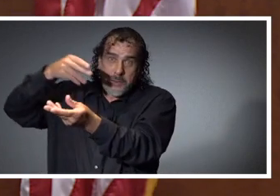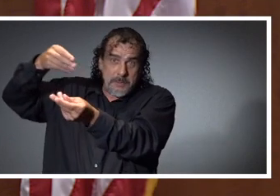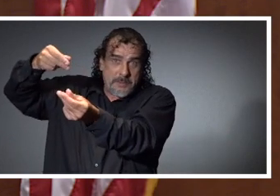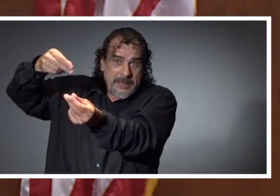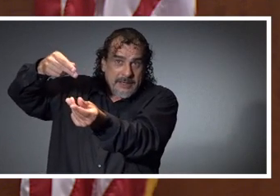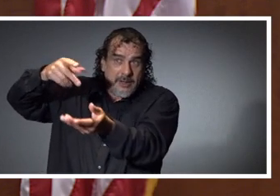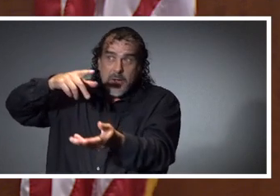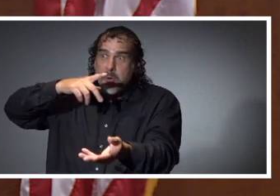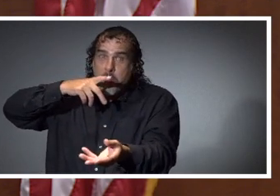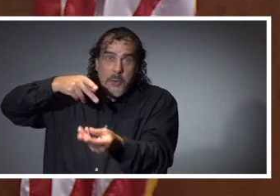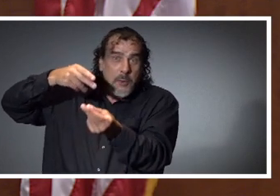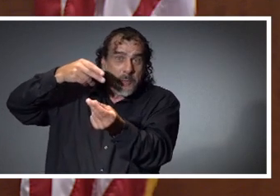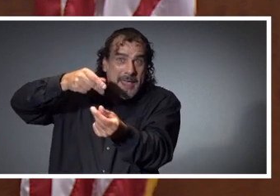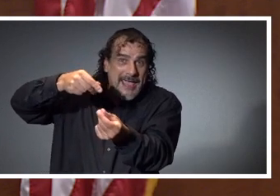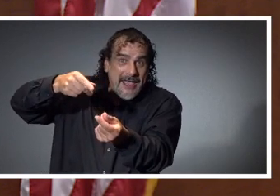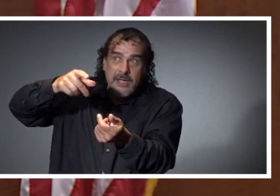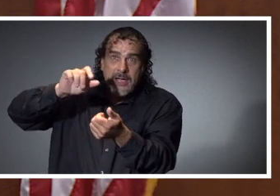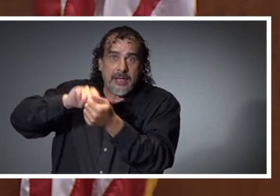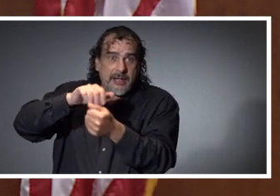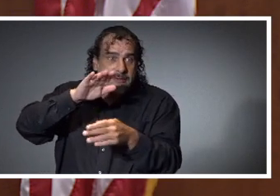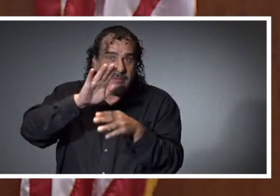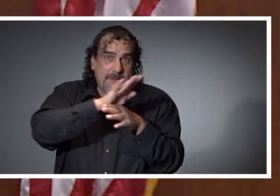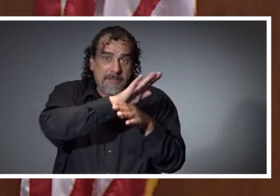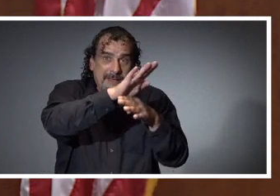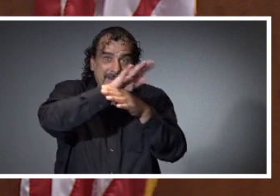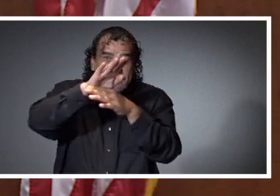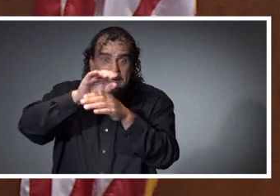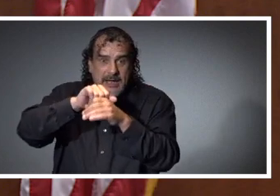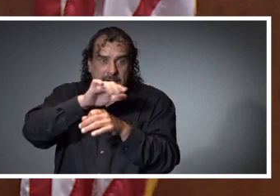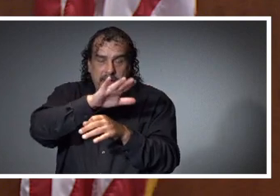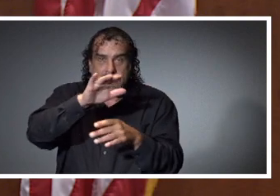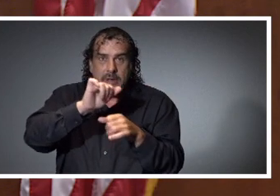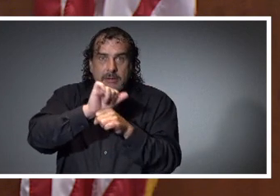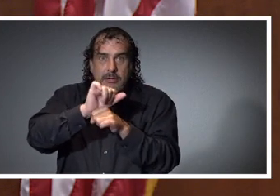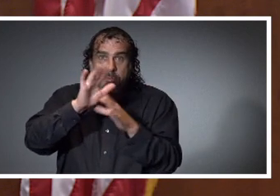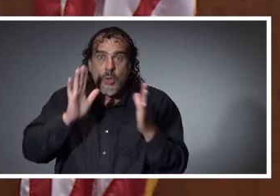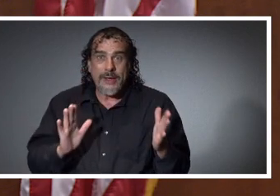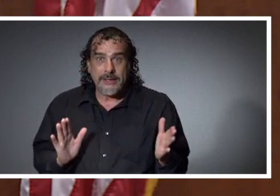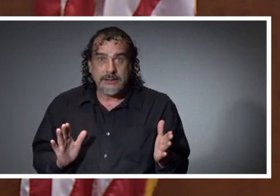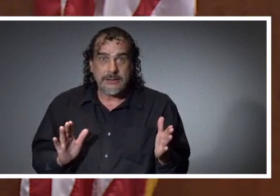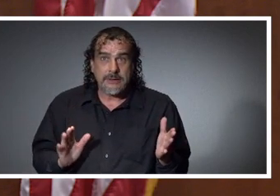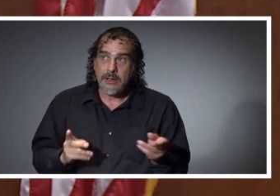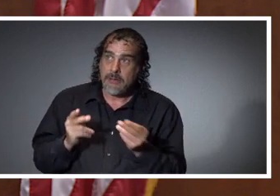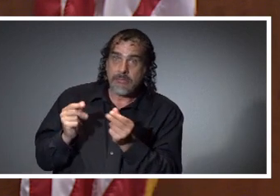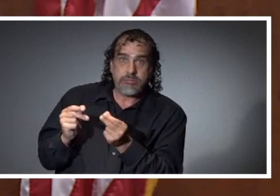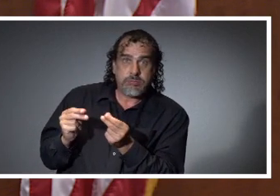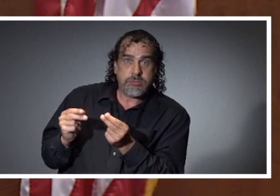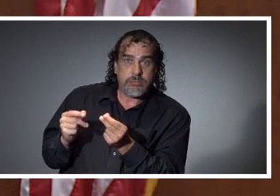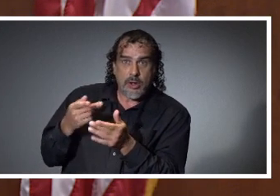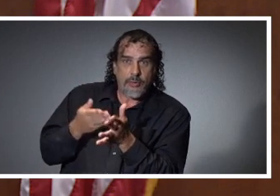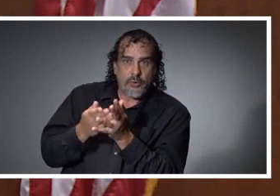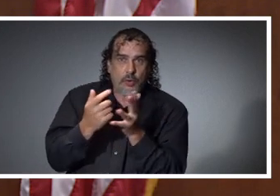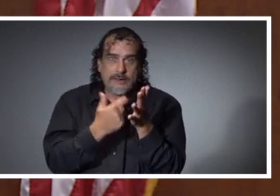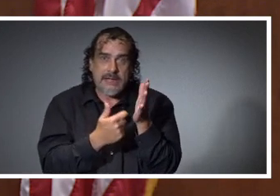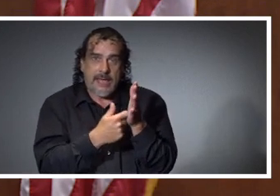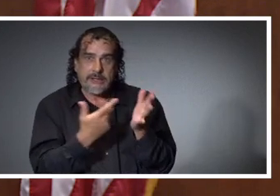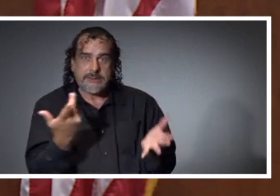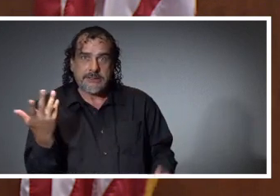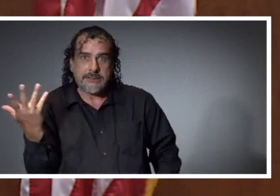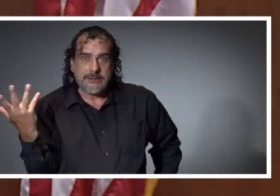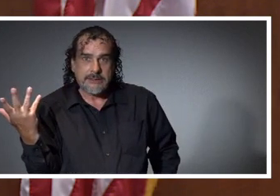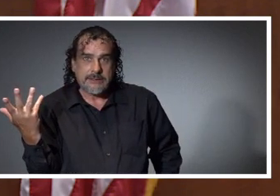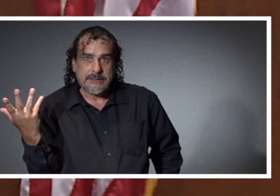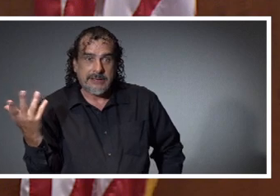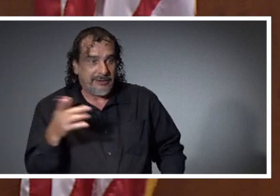the employers and ultimately the employees. And so this is the potential for a significant